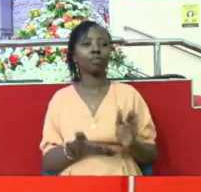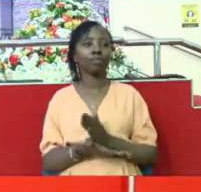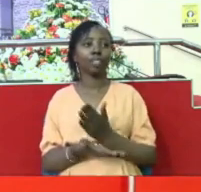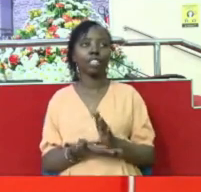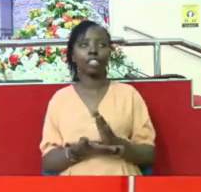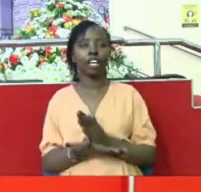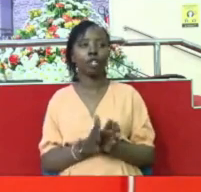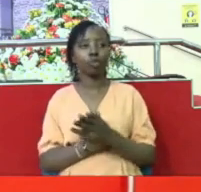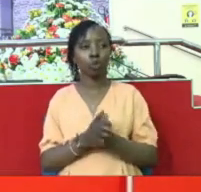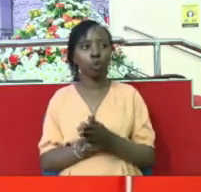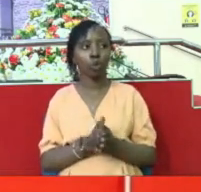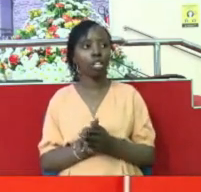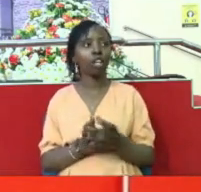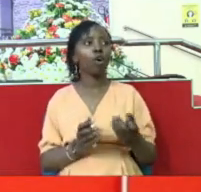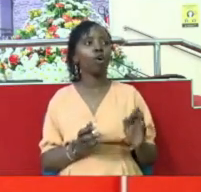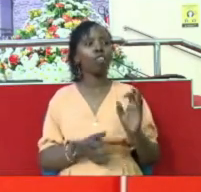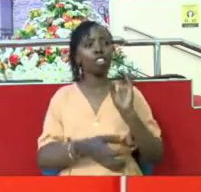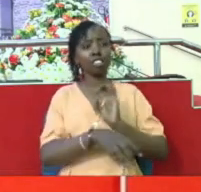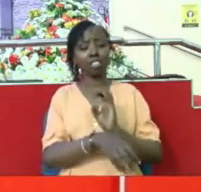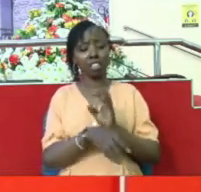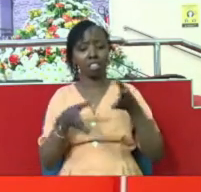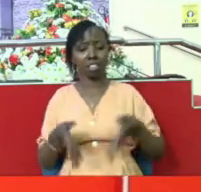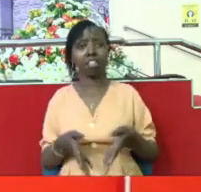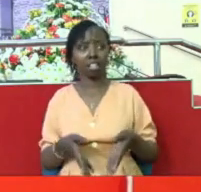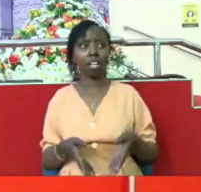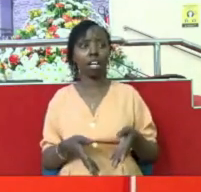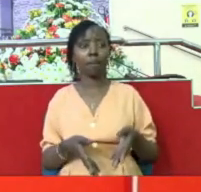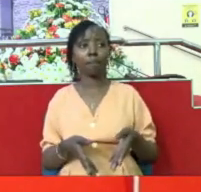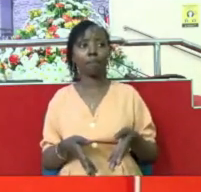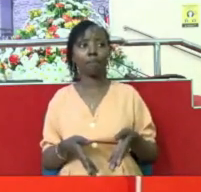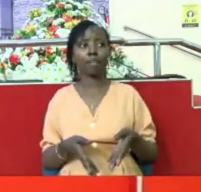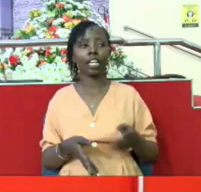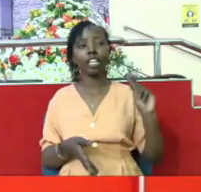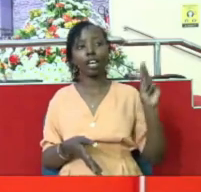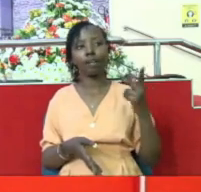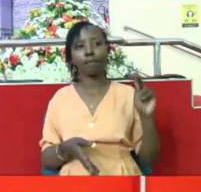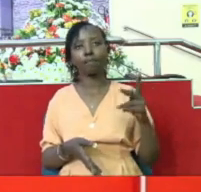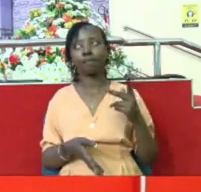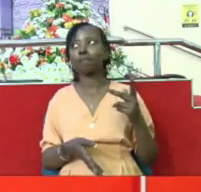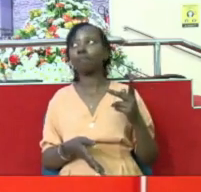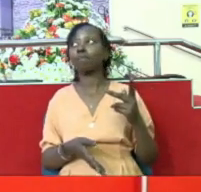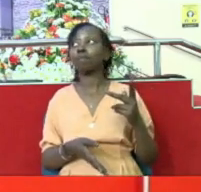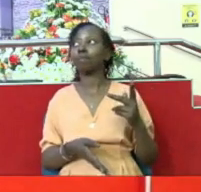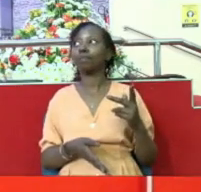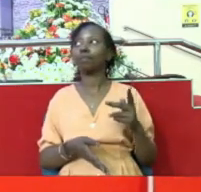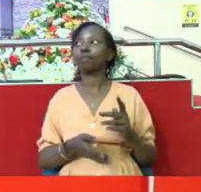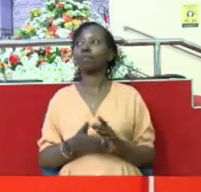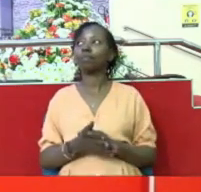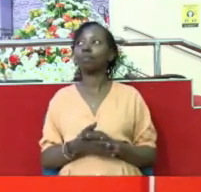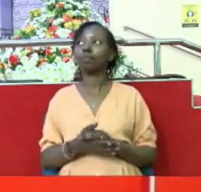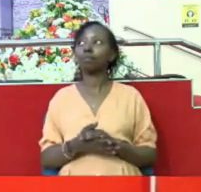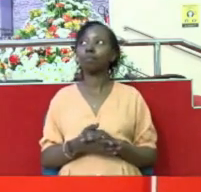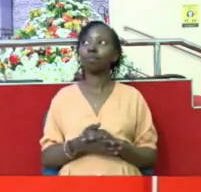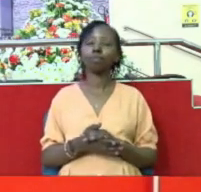a particular church in the city here. Ya kanisa fulani hapa kwenye mjini. And